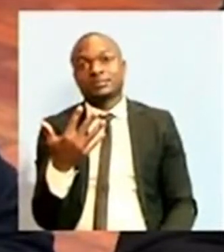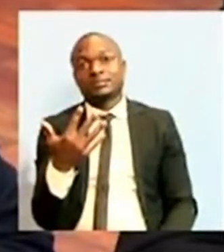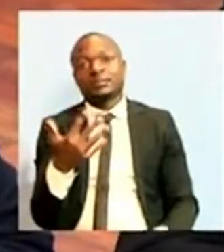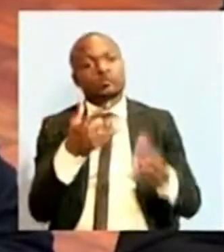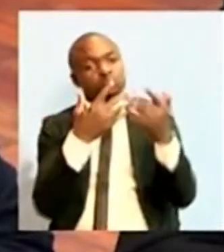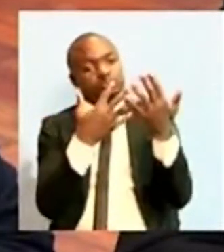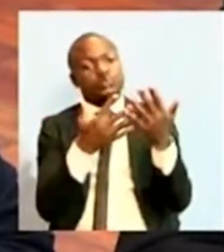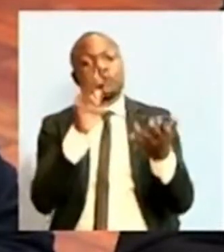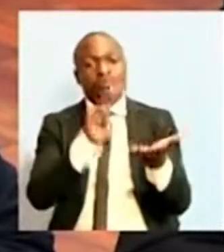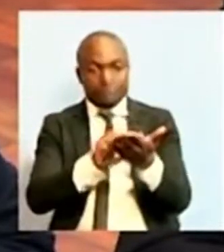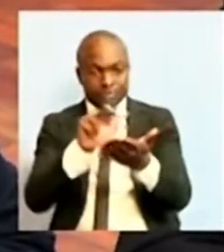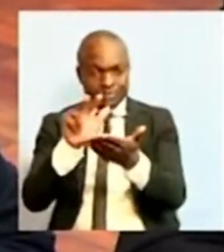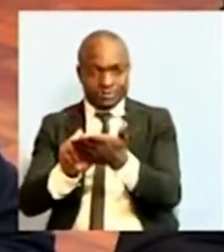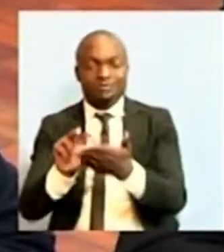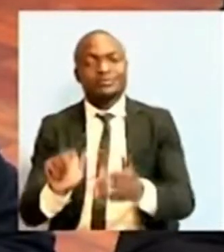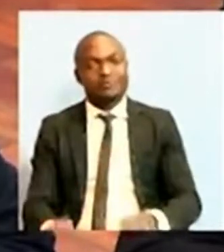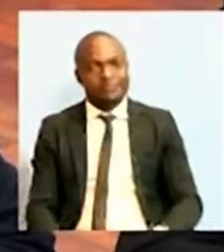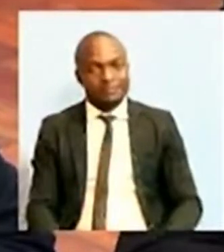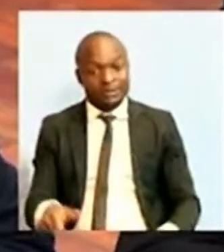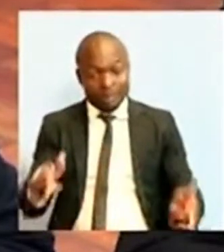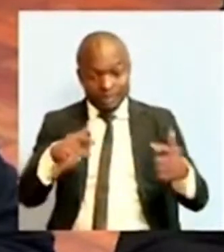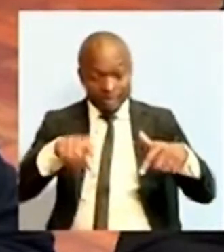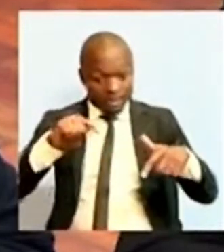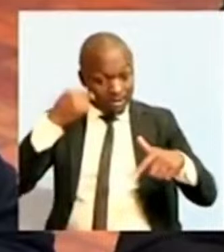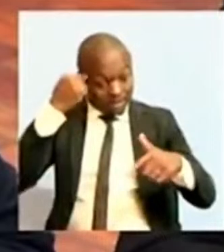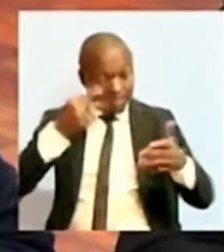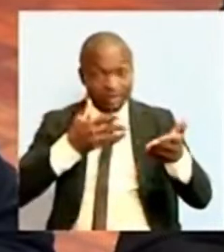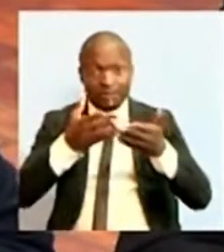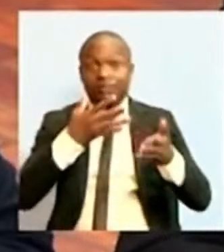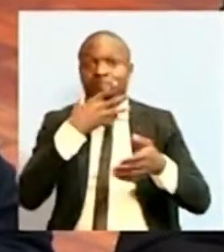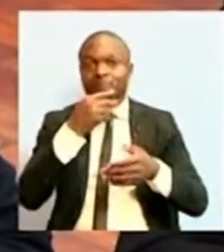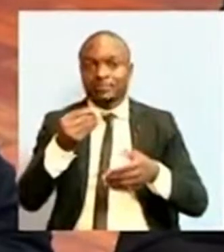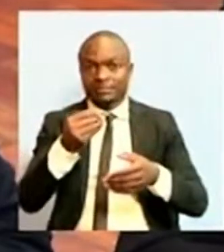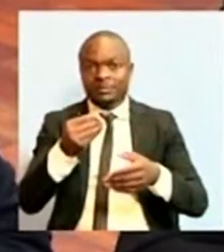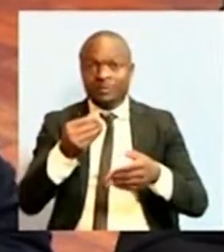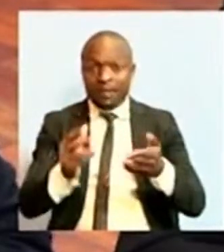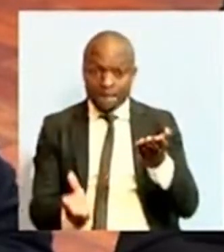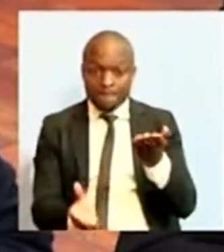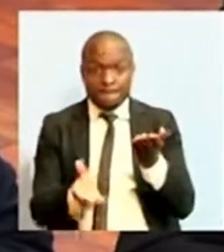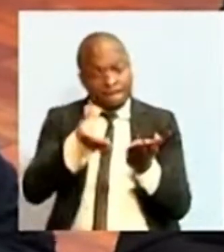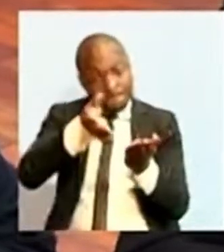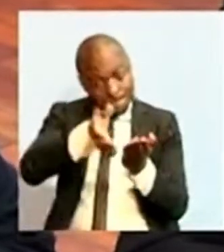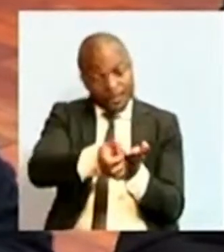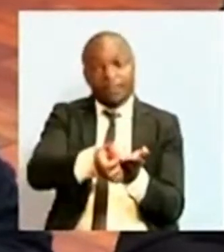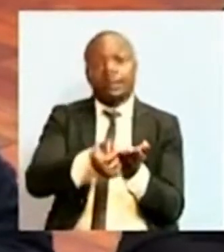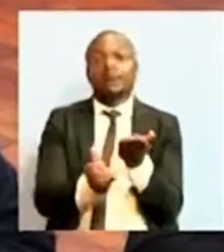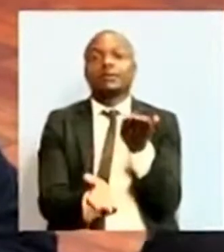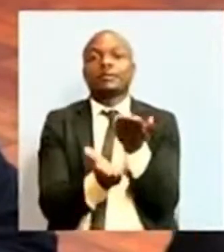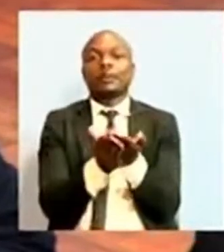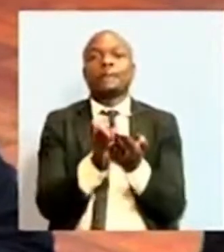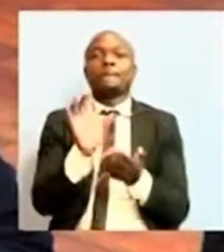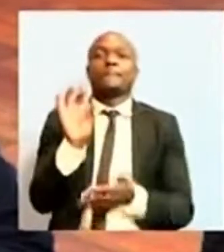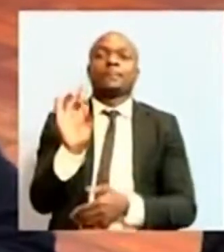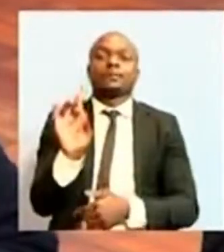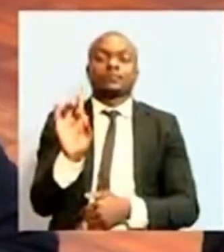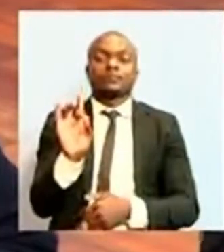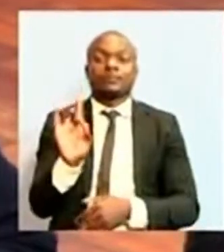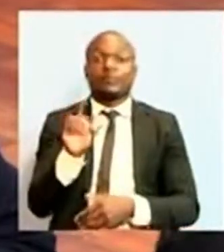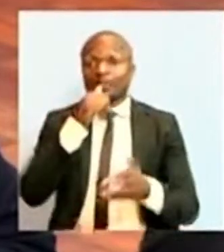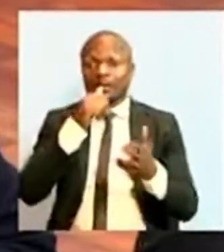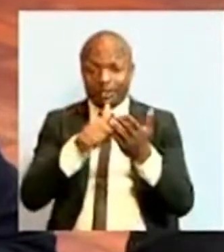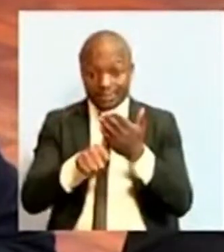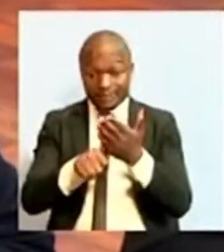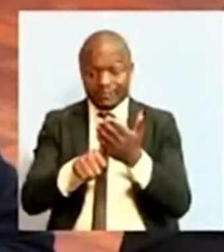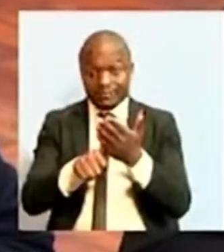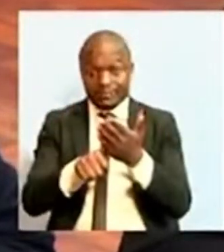awaits confirmation from the Local Government Service Commission, and we've attached, Chair, on appendix number 8,